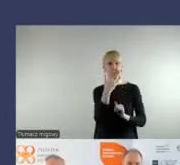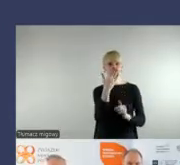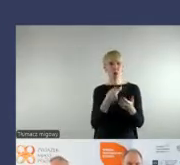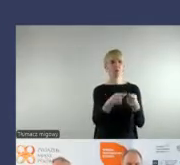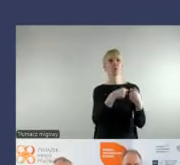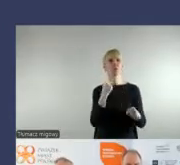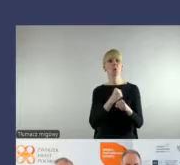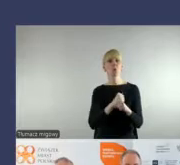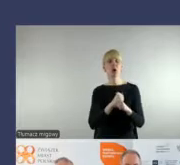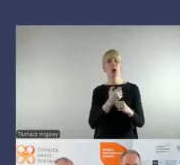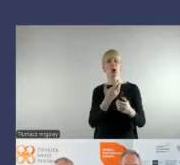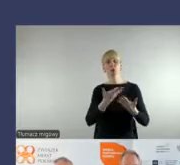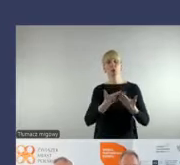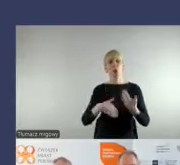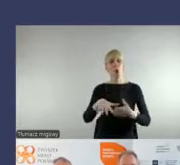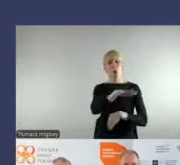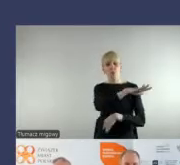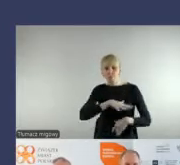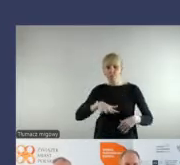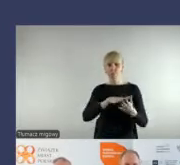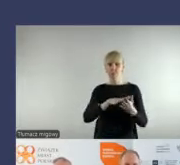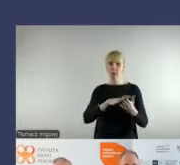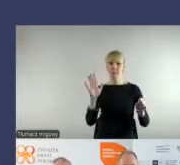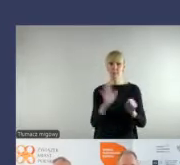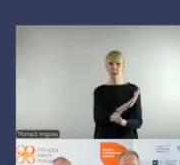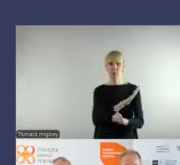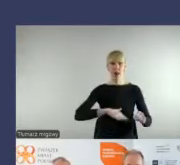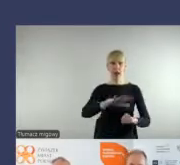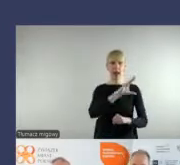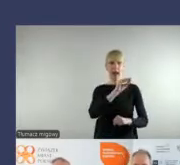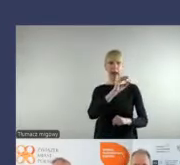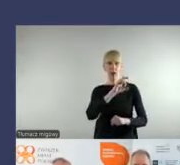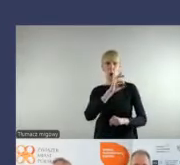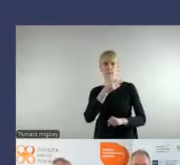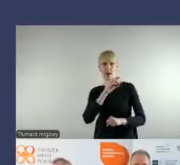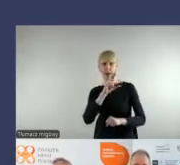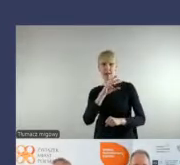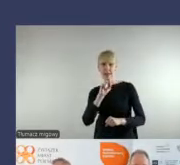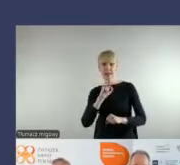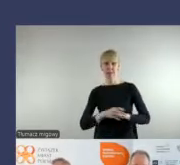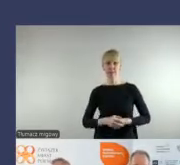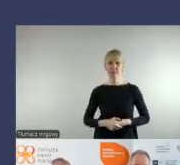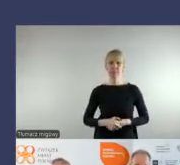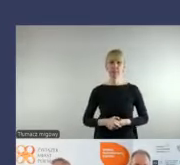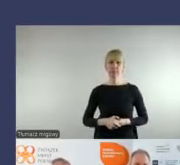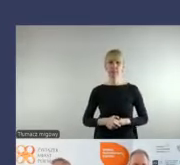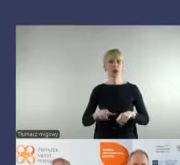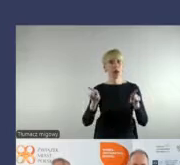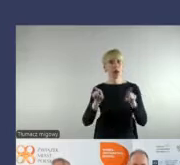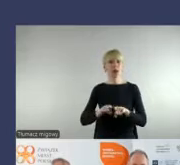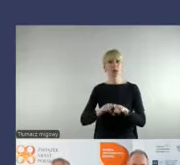on collaboration for the safety of the entire agglomeration. So it's